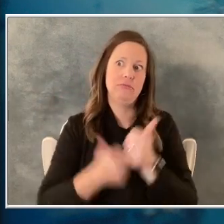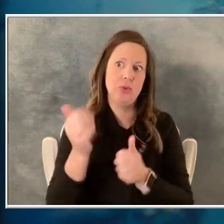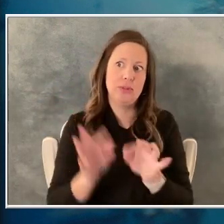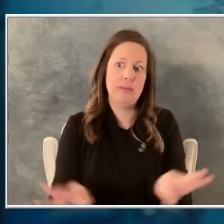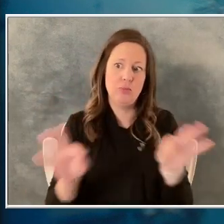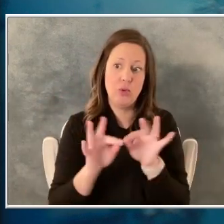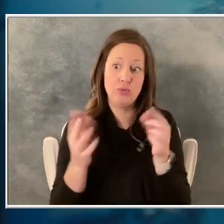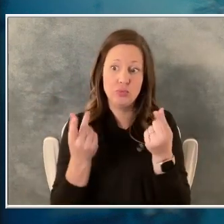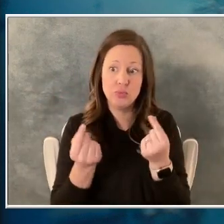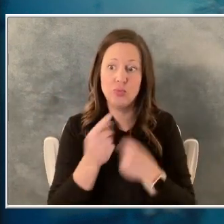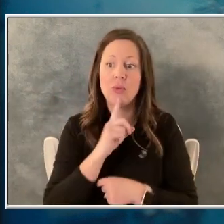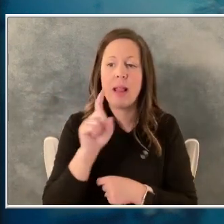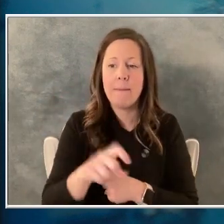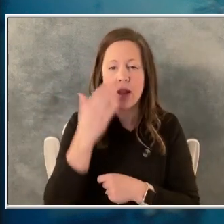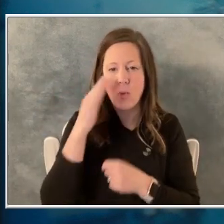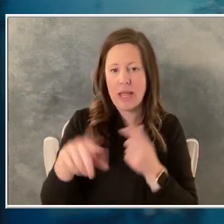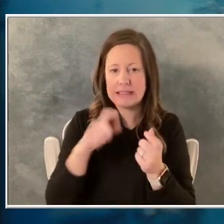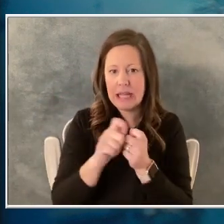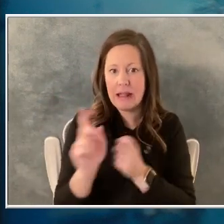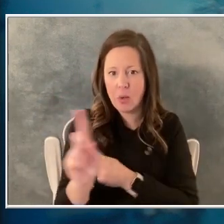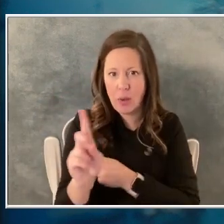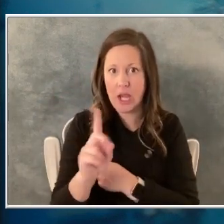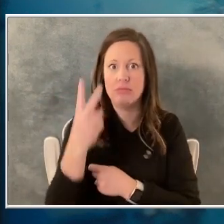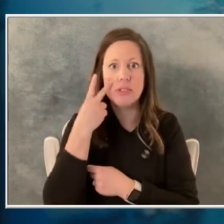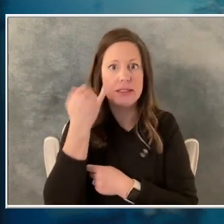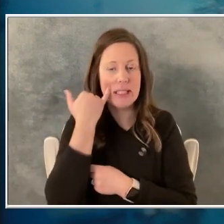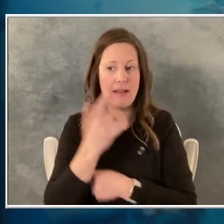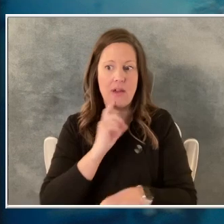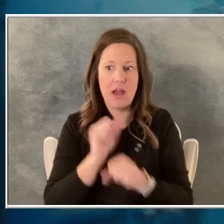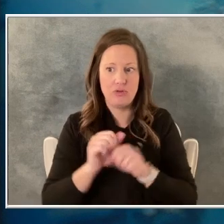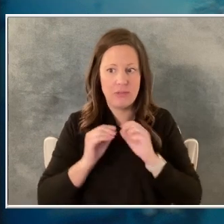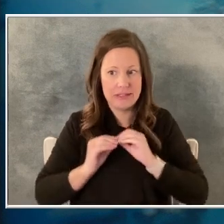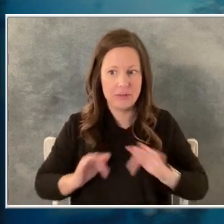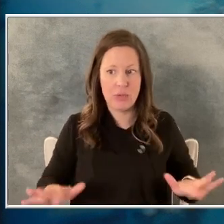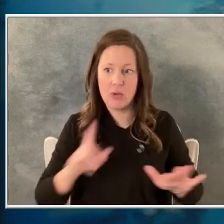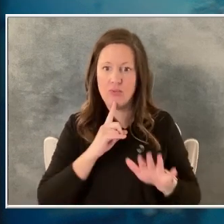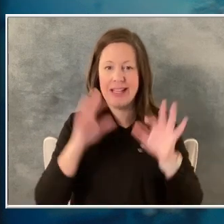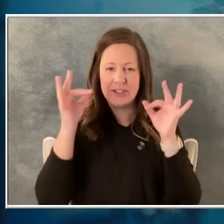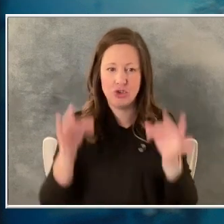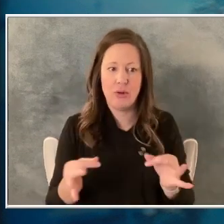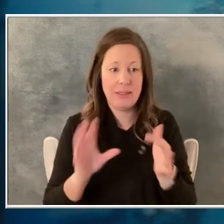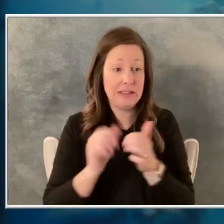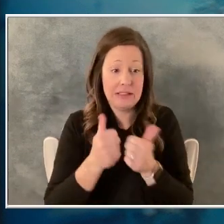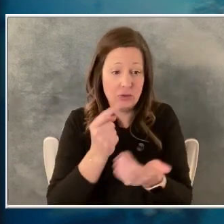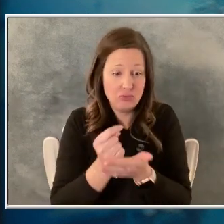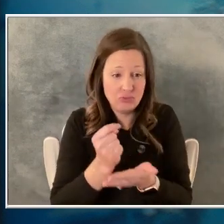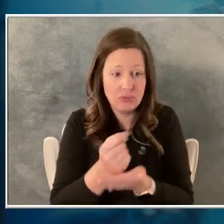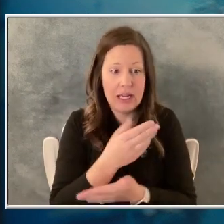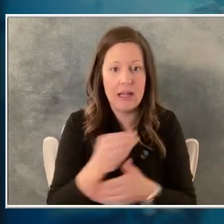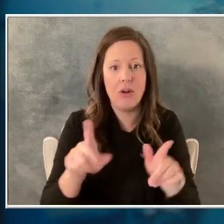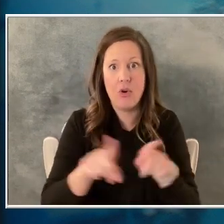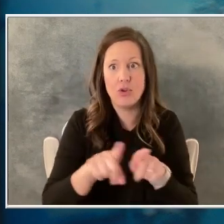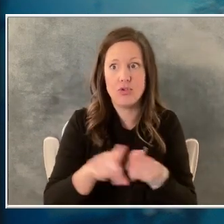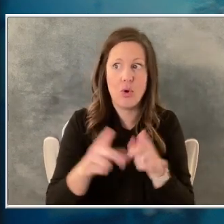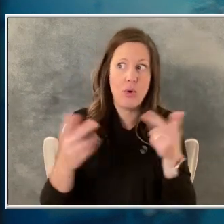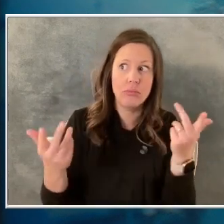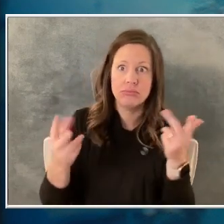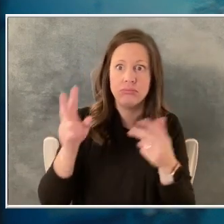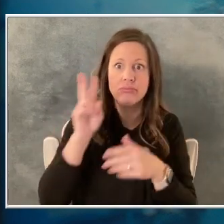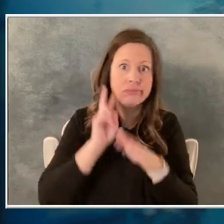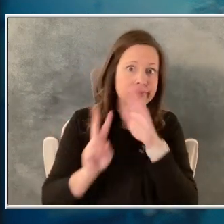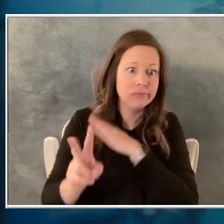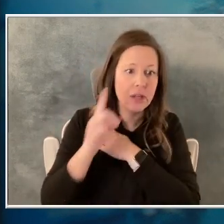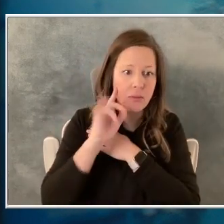the cancer is and whether it has spread, because that really determines how to treat it and the prognosis for the patient. So for prostate